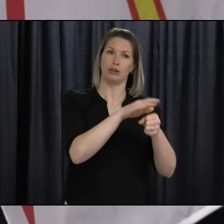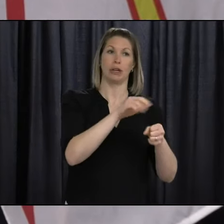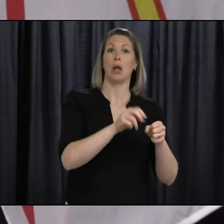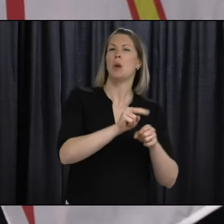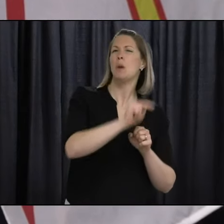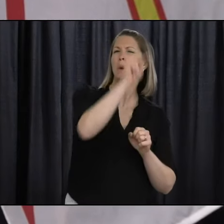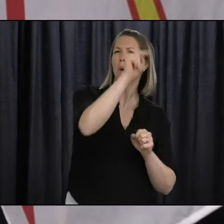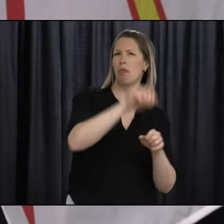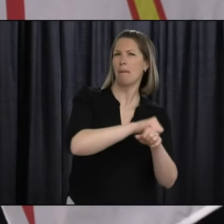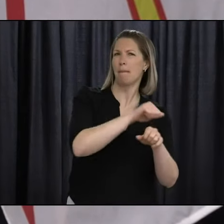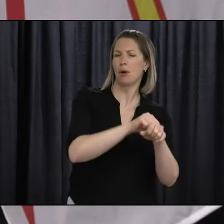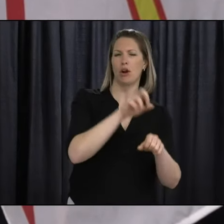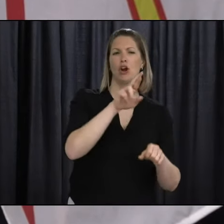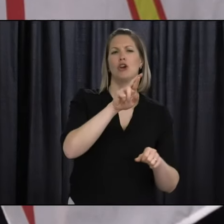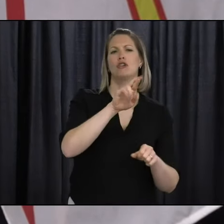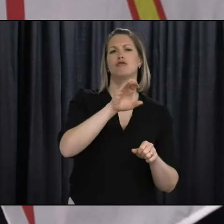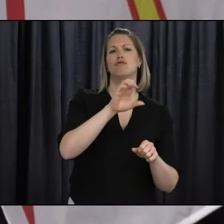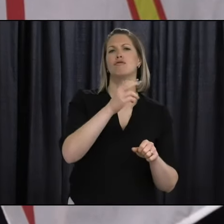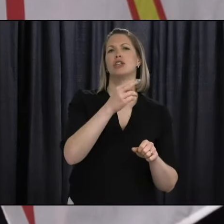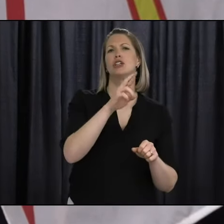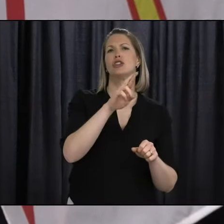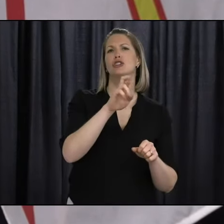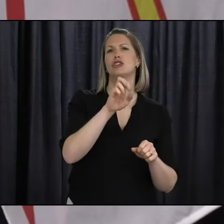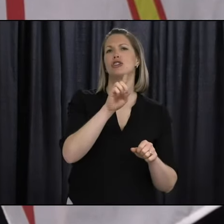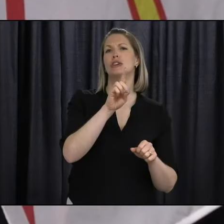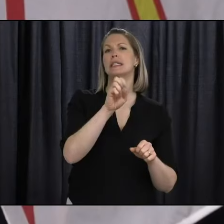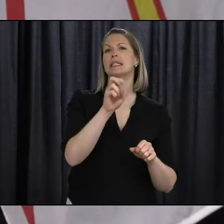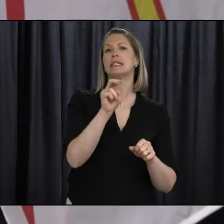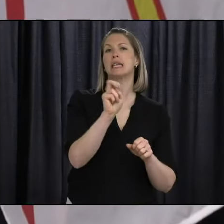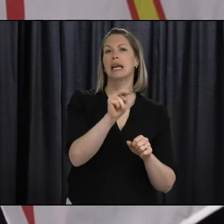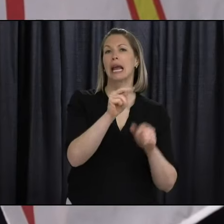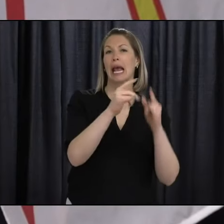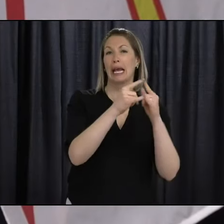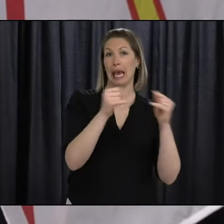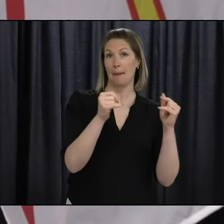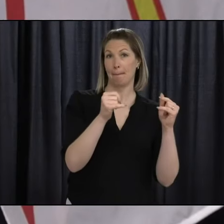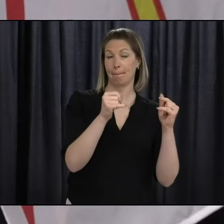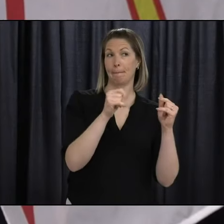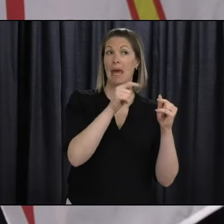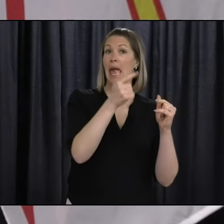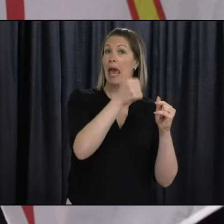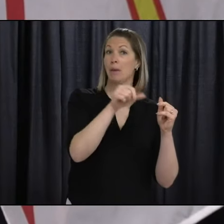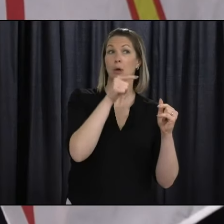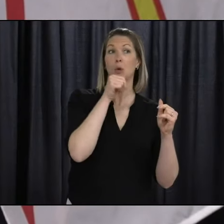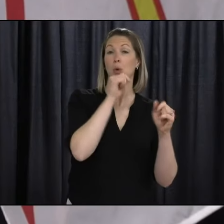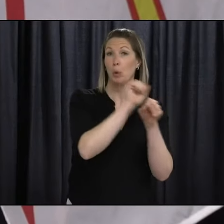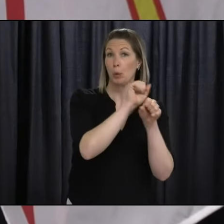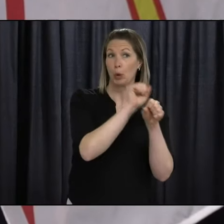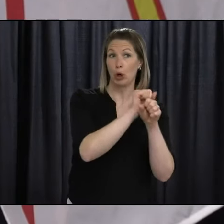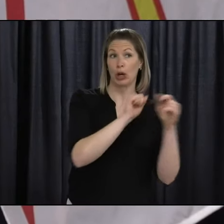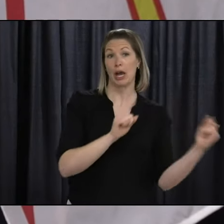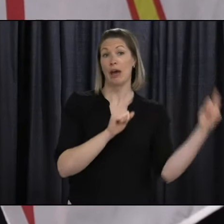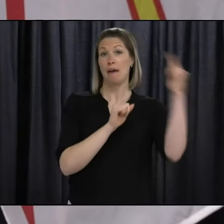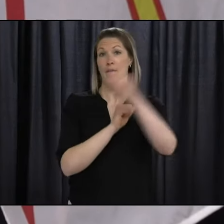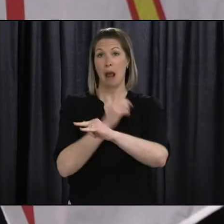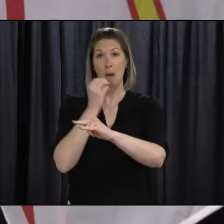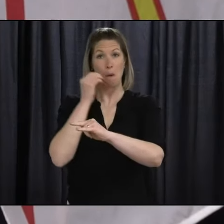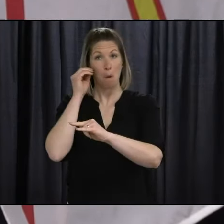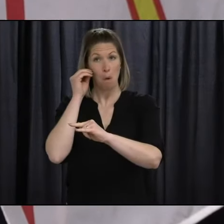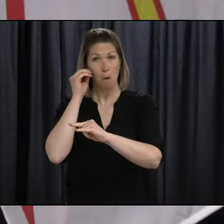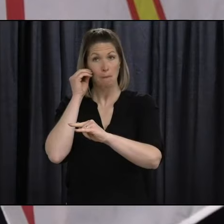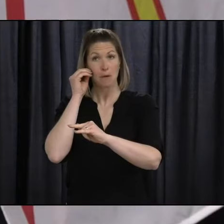home and attended the Richardson Work Camp since April 12th are advised they must self-isolate and contact 811 immediately